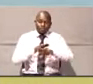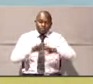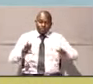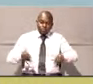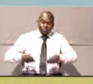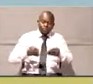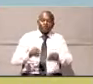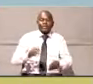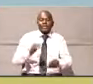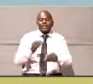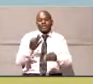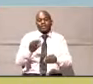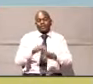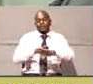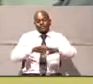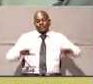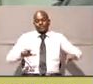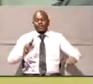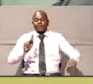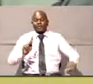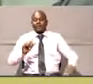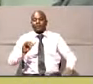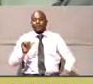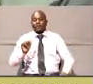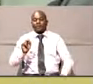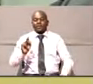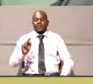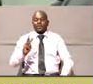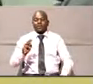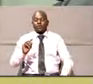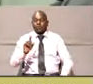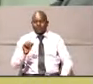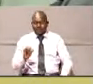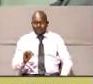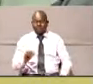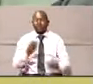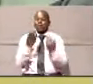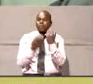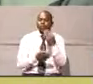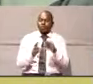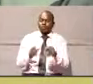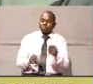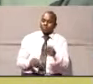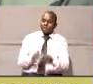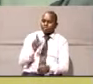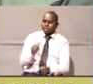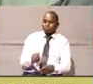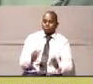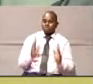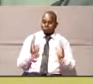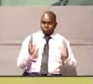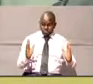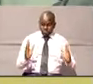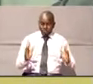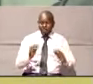giveaway of over 3 square miles in Changkwanzi. When these poor people were thinking that somebody is caveating